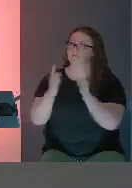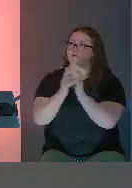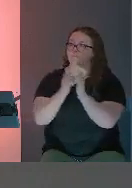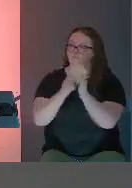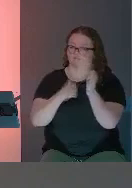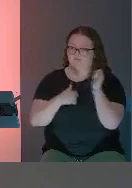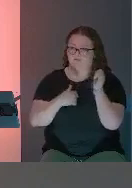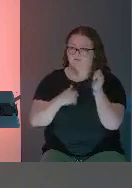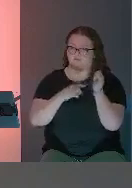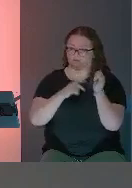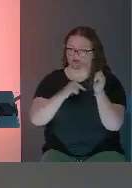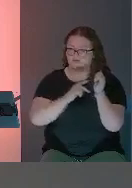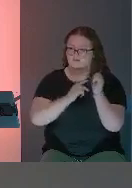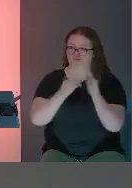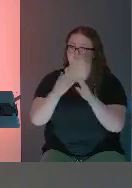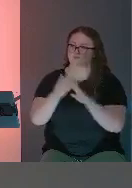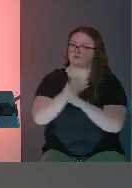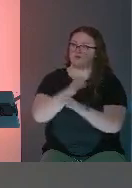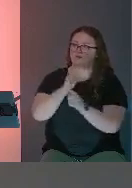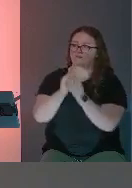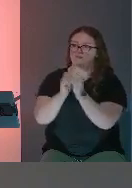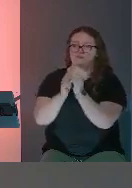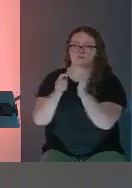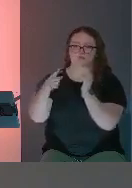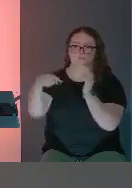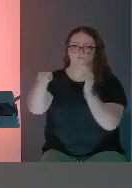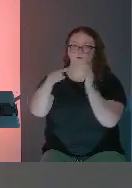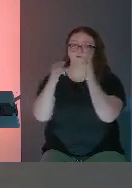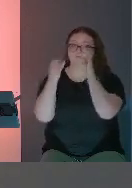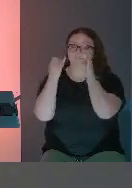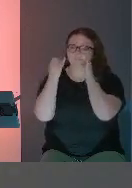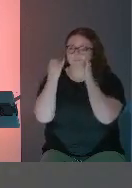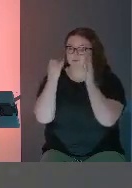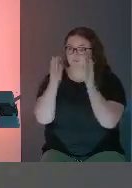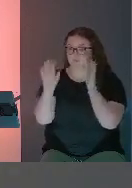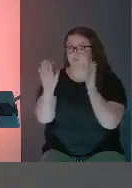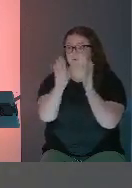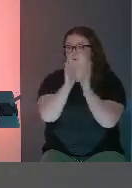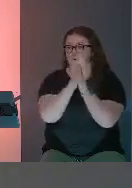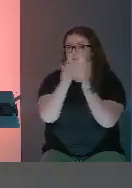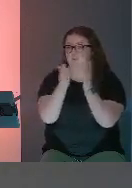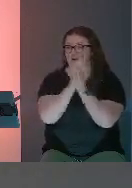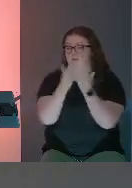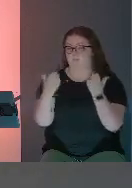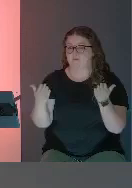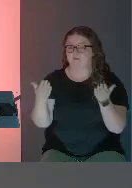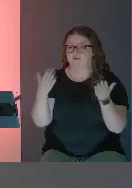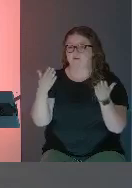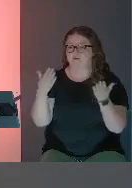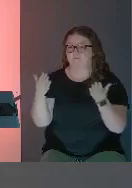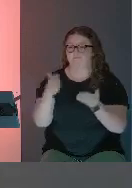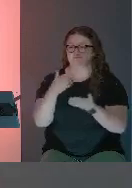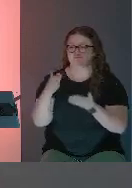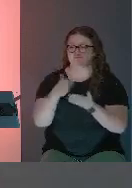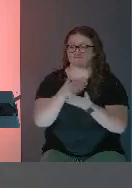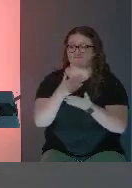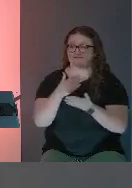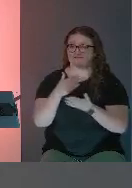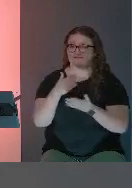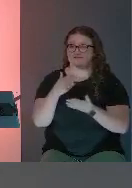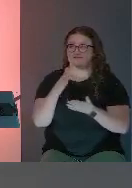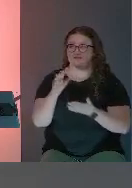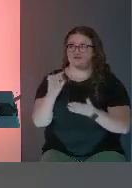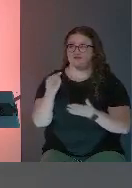with you guys. And so have your Bibles, turn with me to the 5th chapter of this amazing letter to the